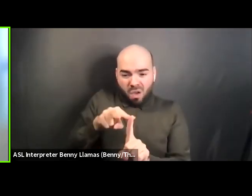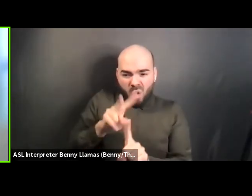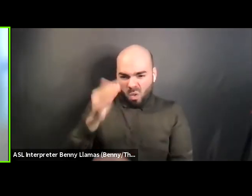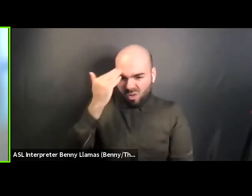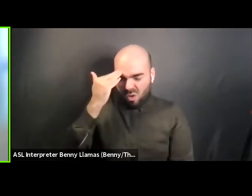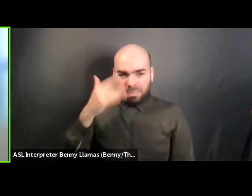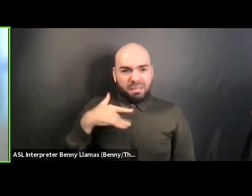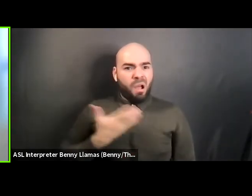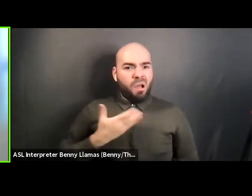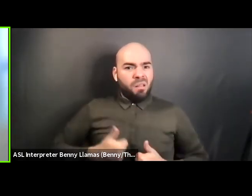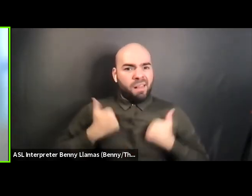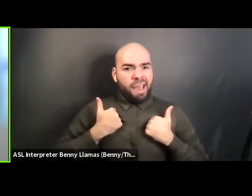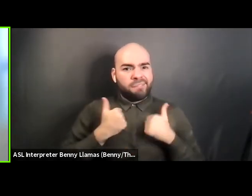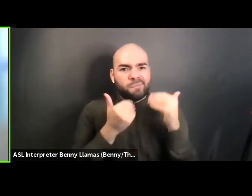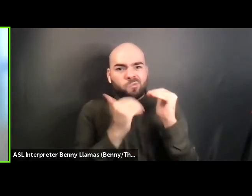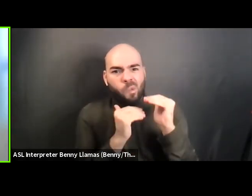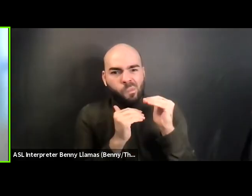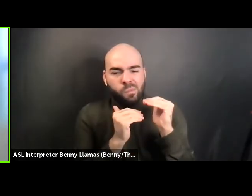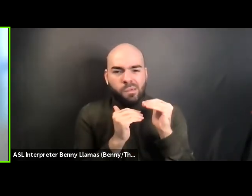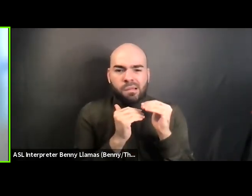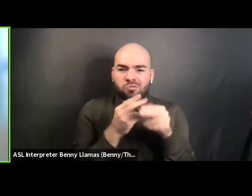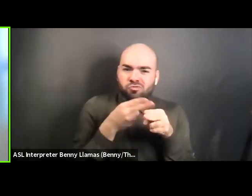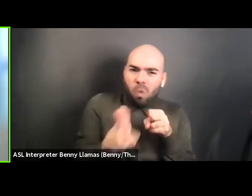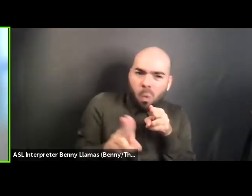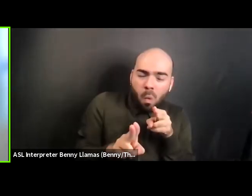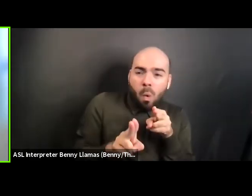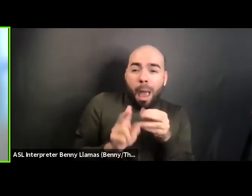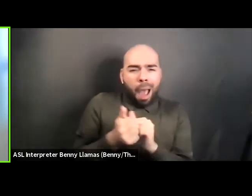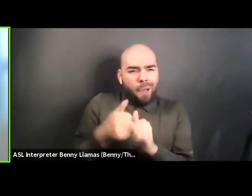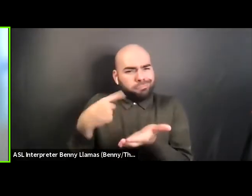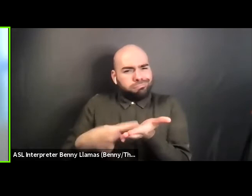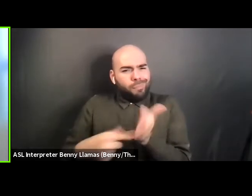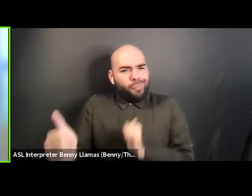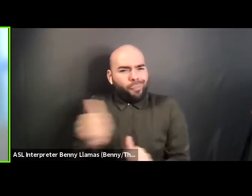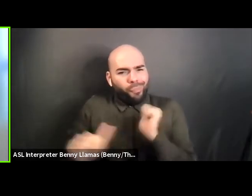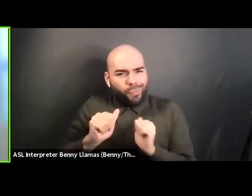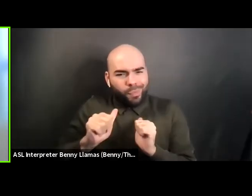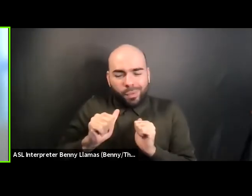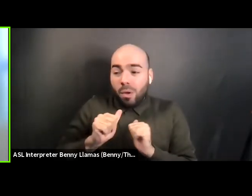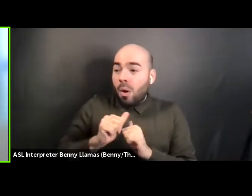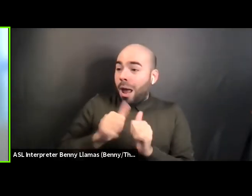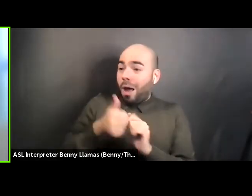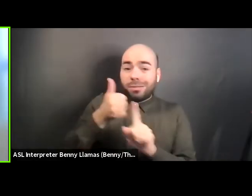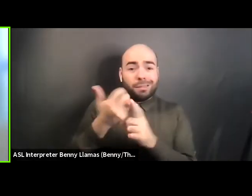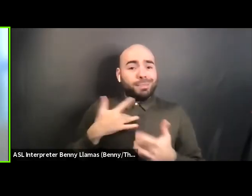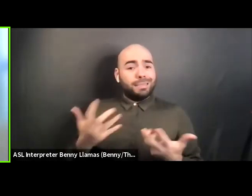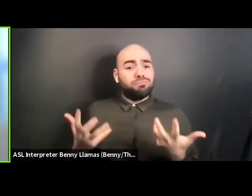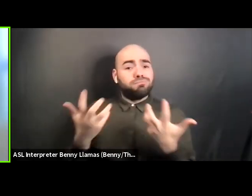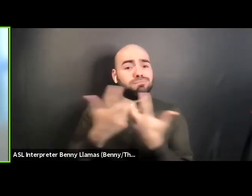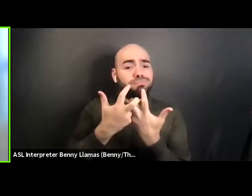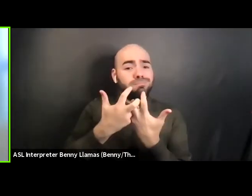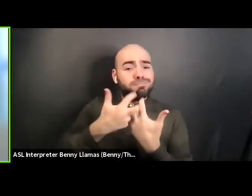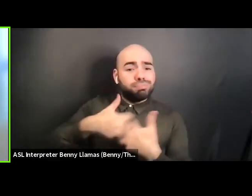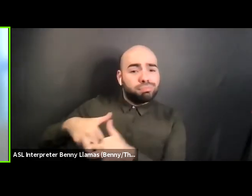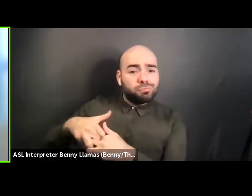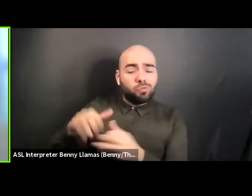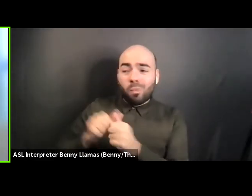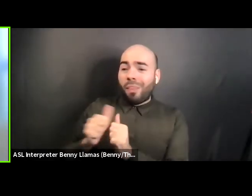talk about our theater ecology and not discuss how our industry exists within our global, environmental, and economic